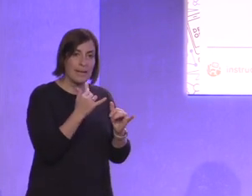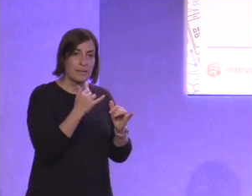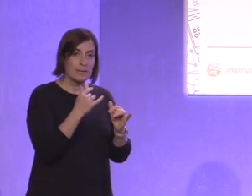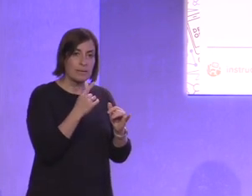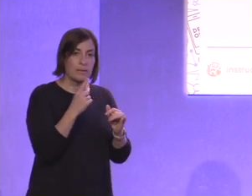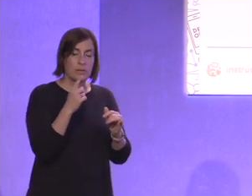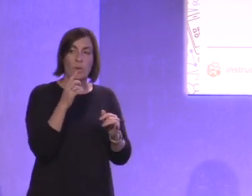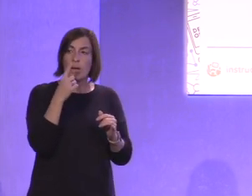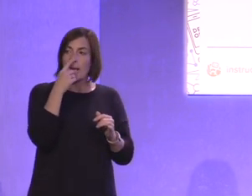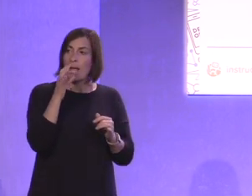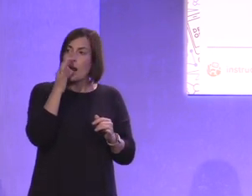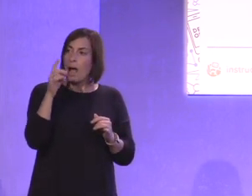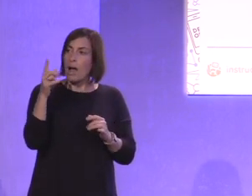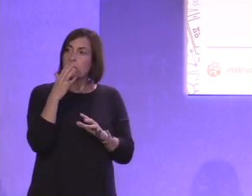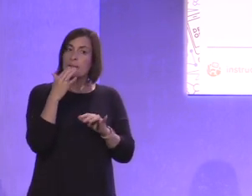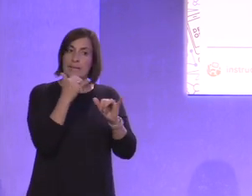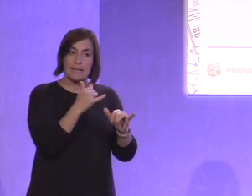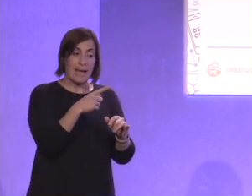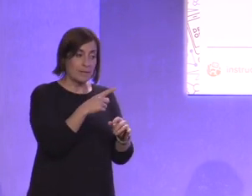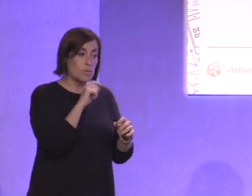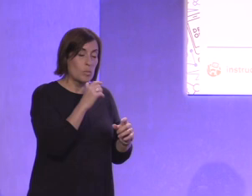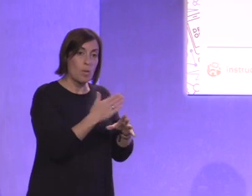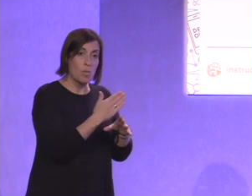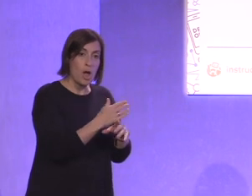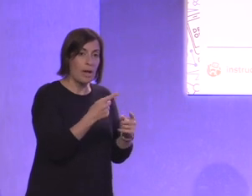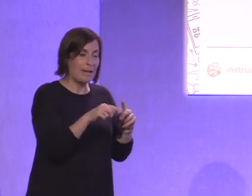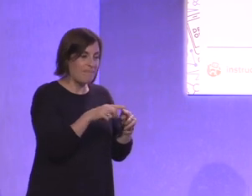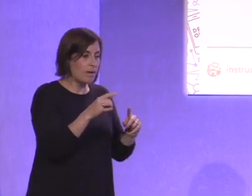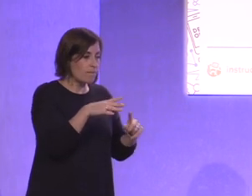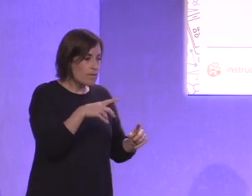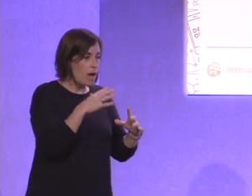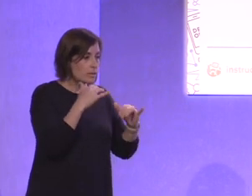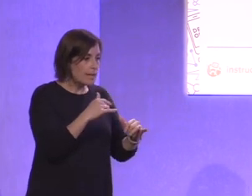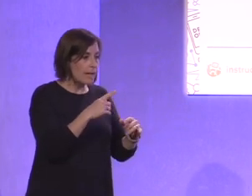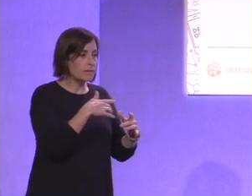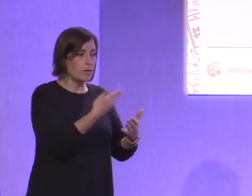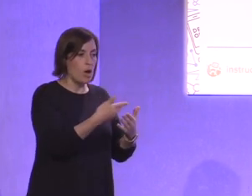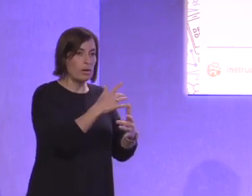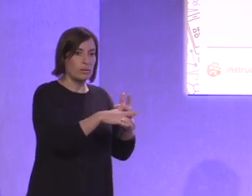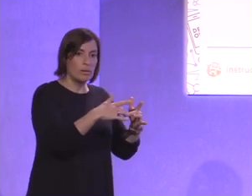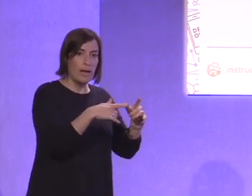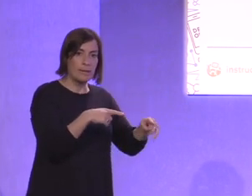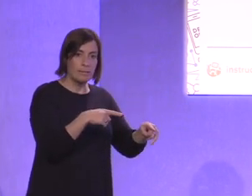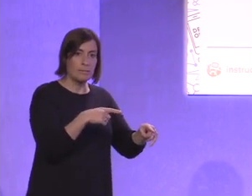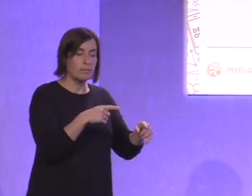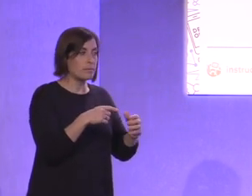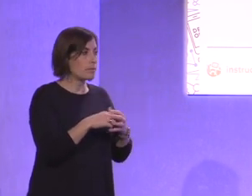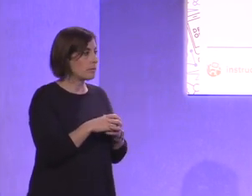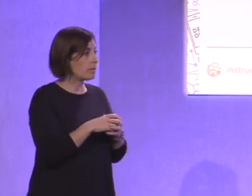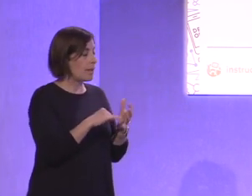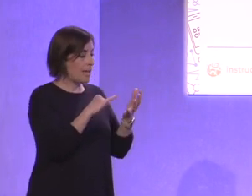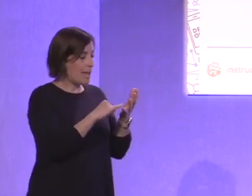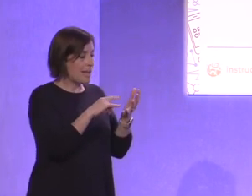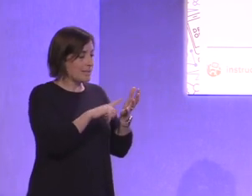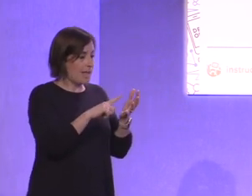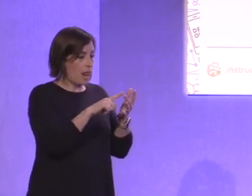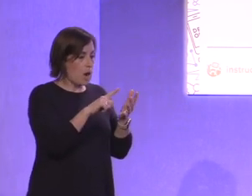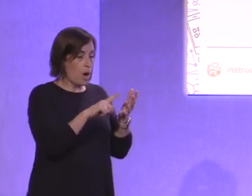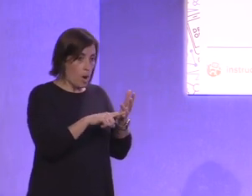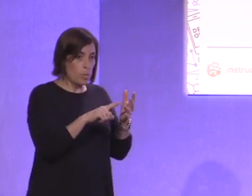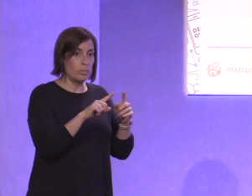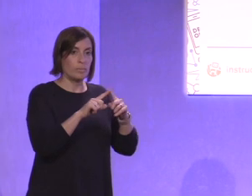sees, is this completing successfully? That's the nuts and bolts of an SLI. SLO is when you start